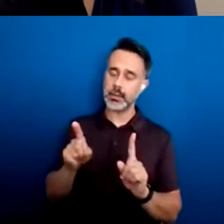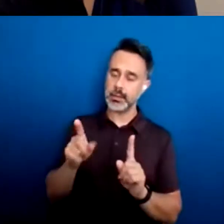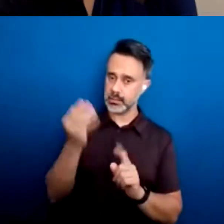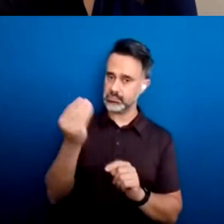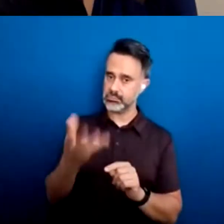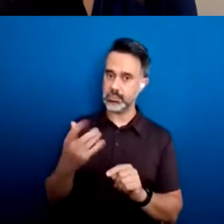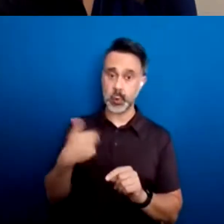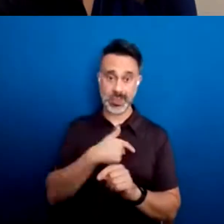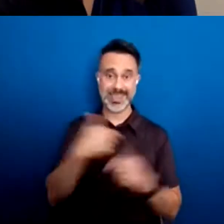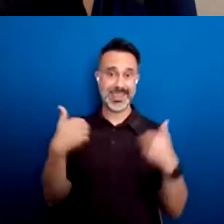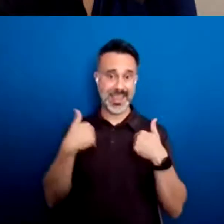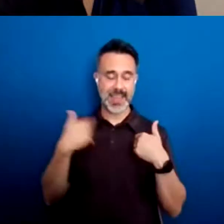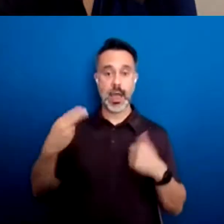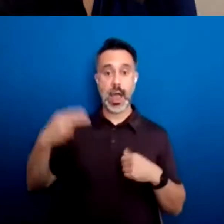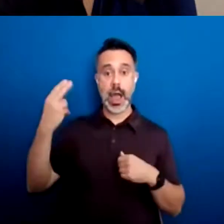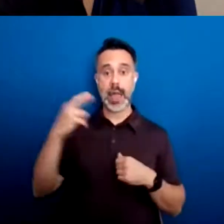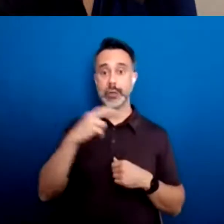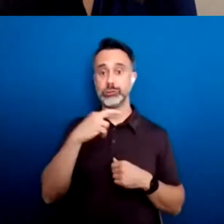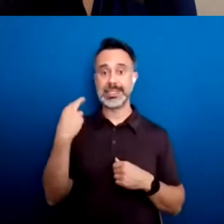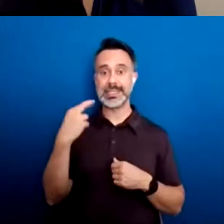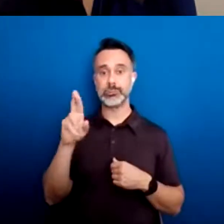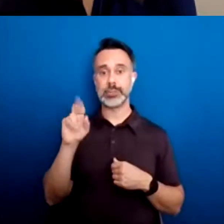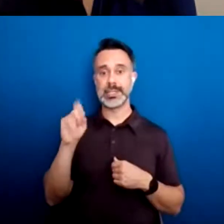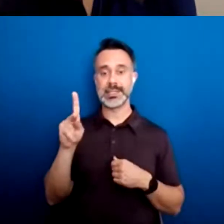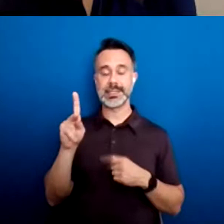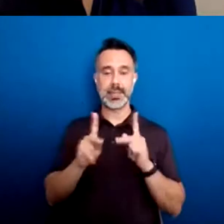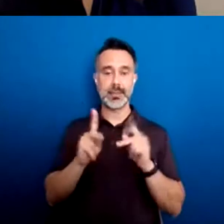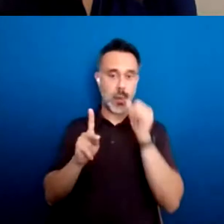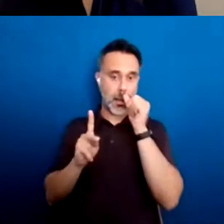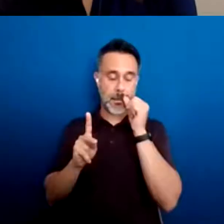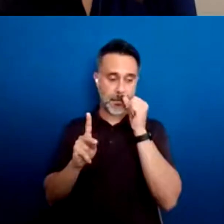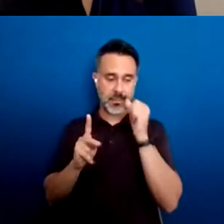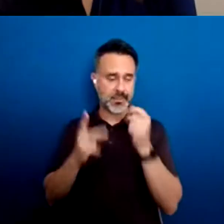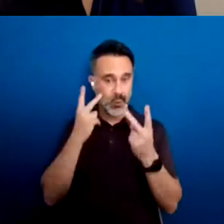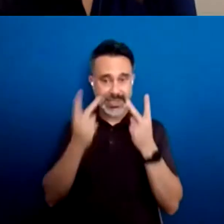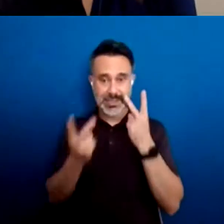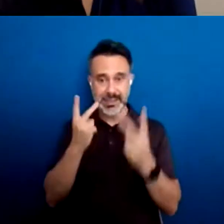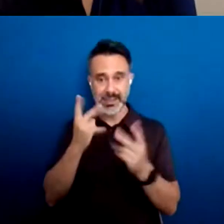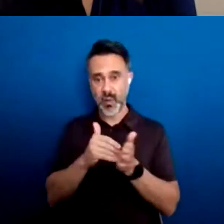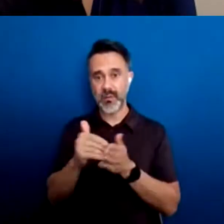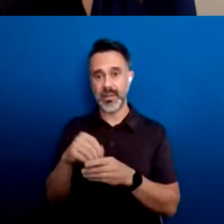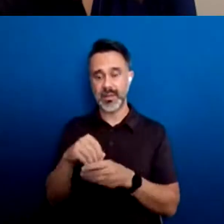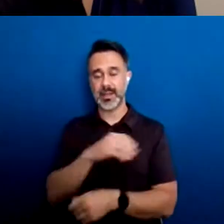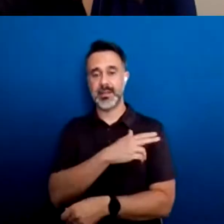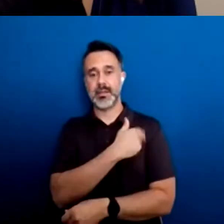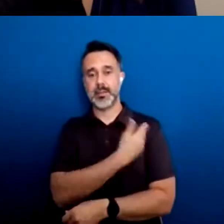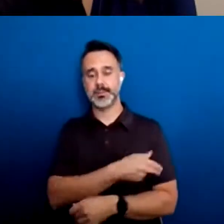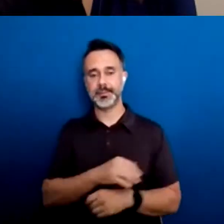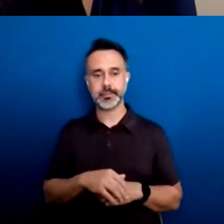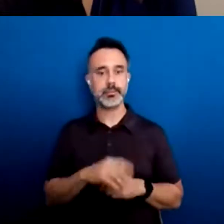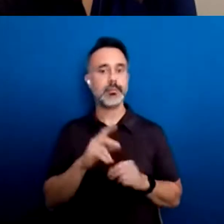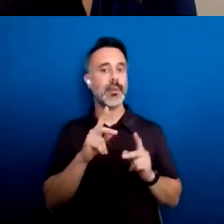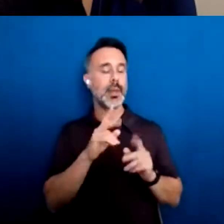high-risk people in our population. We see them all the time in the hospital. Patients with